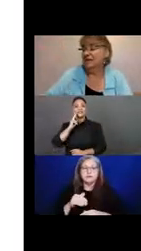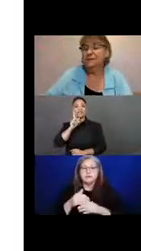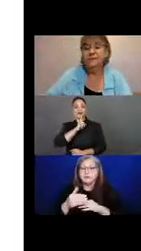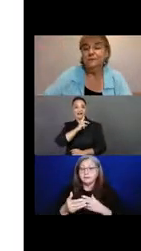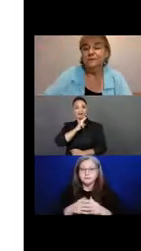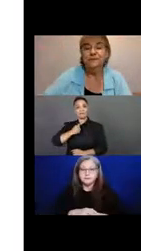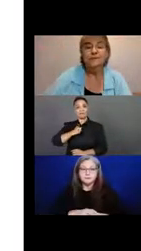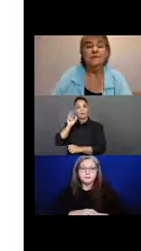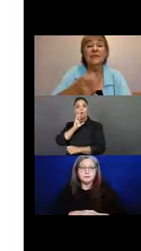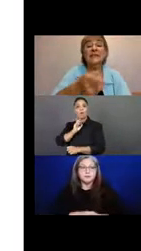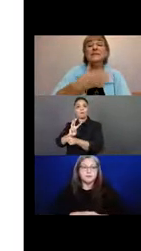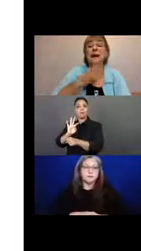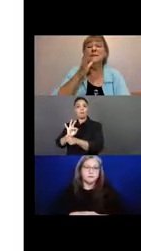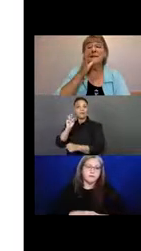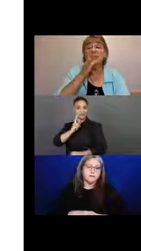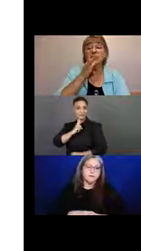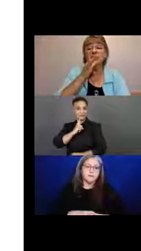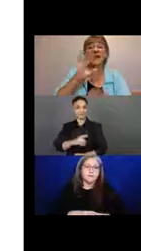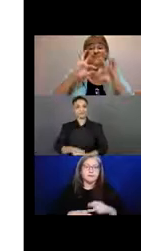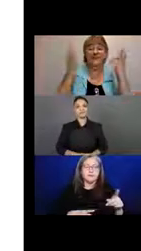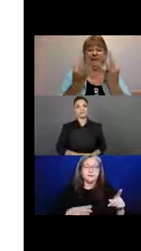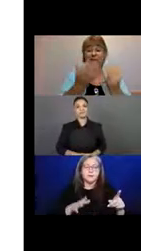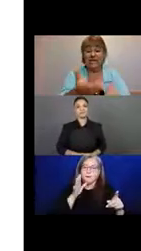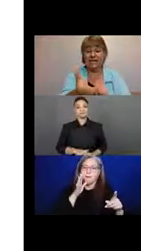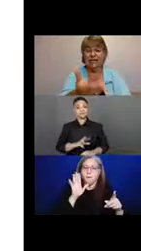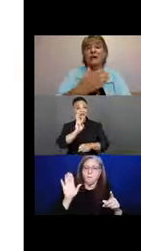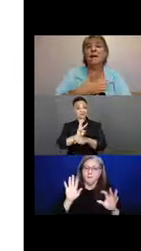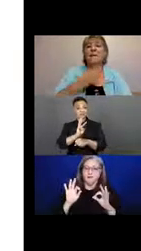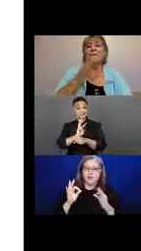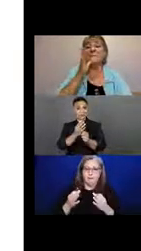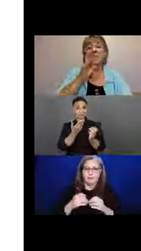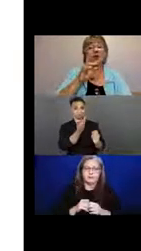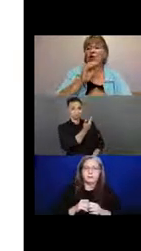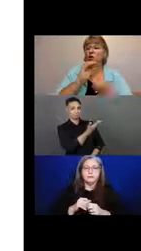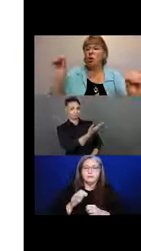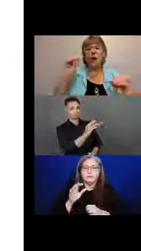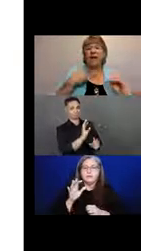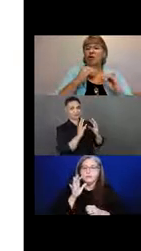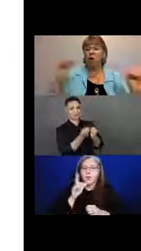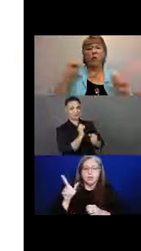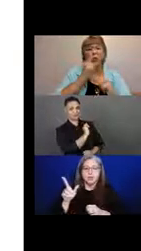slide. This is my mother's family. My mother